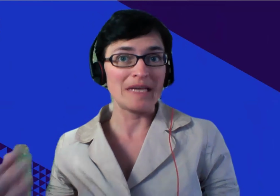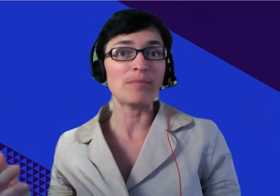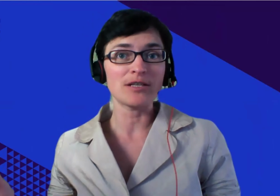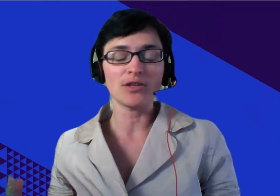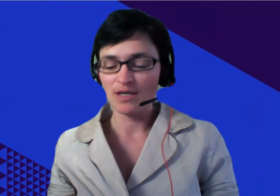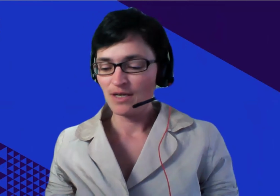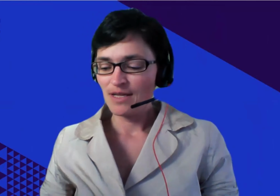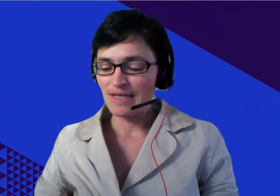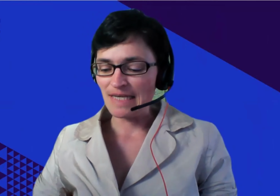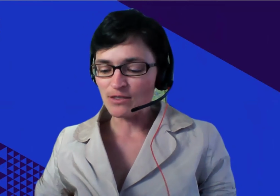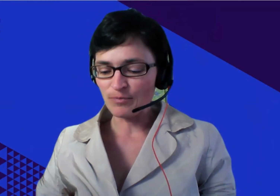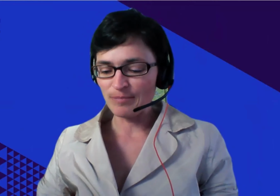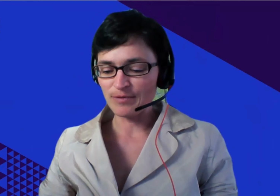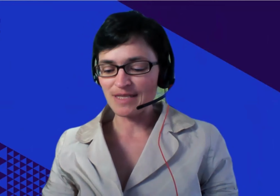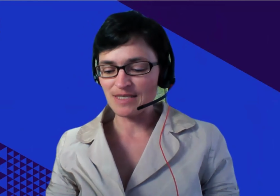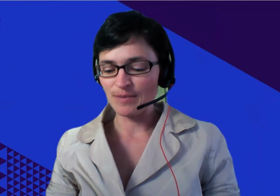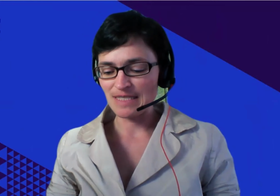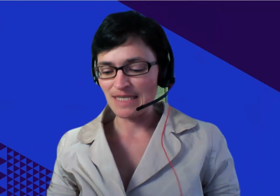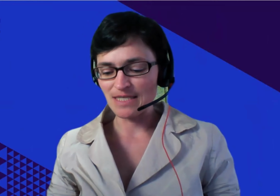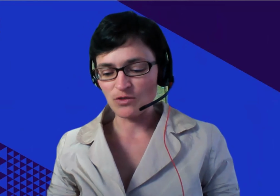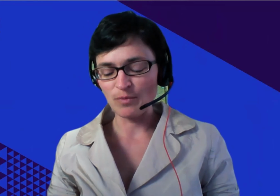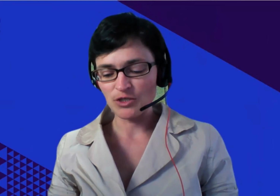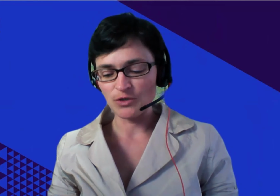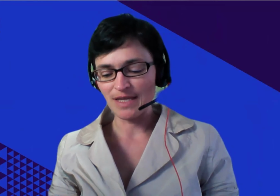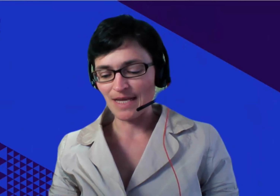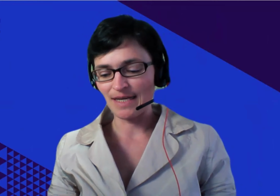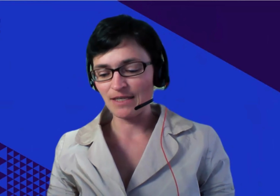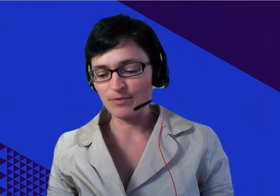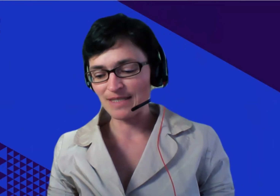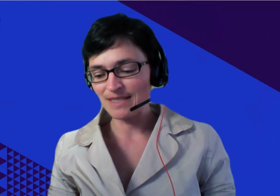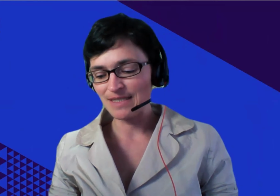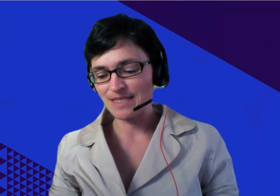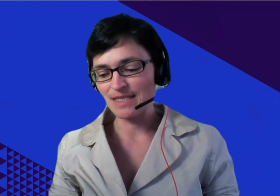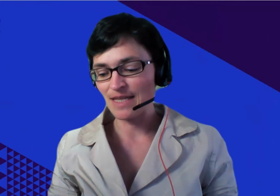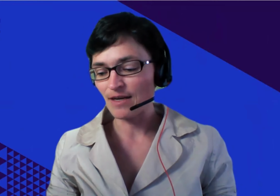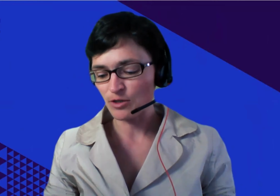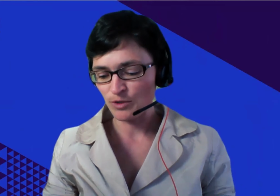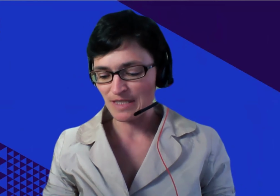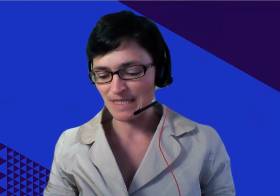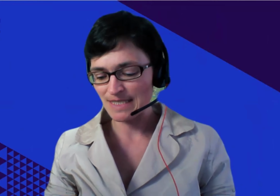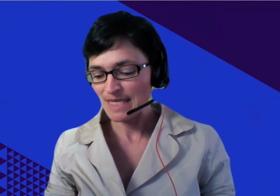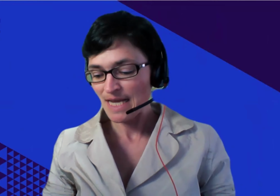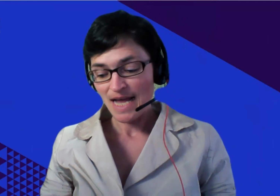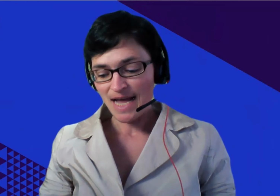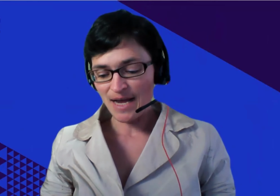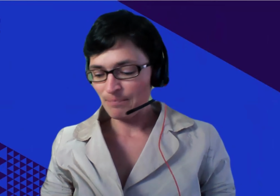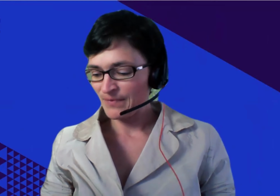to meet better the needs of people with disabilities and to make sure that they can live with dignity in their